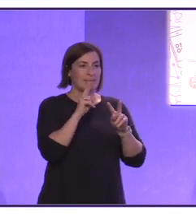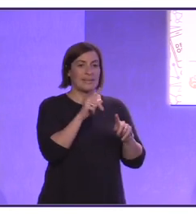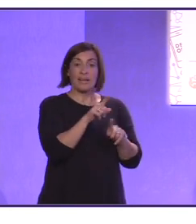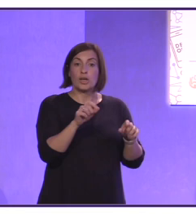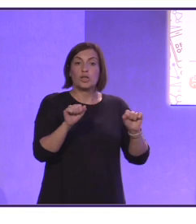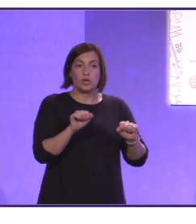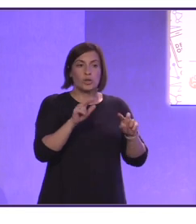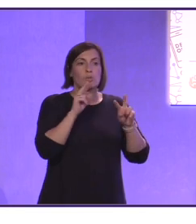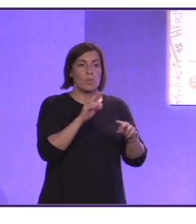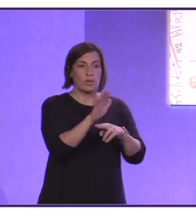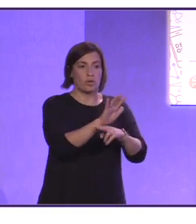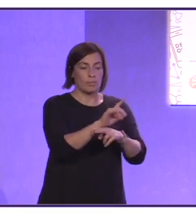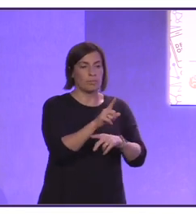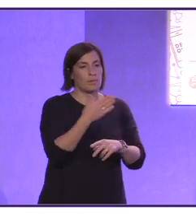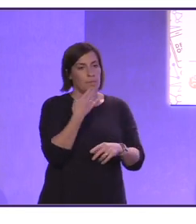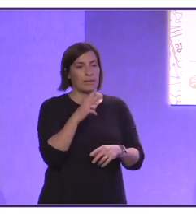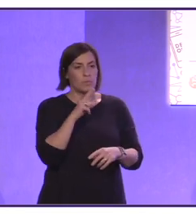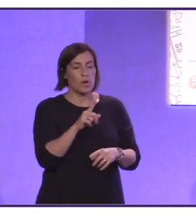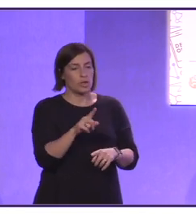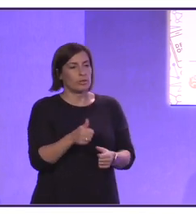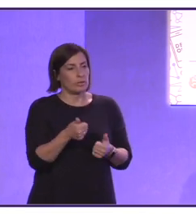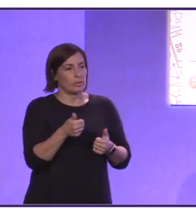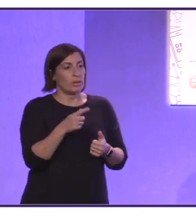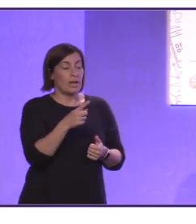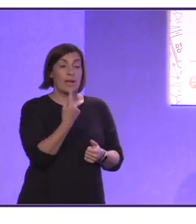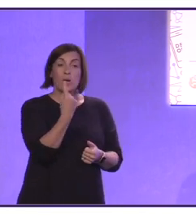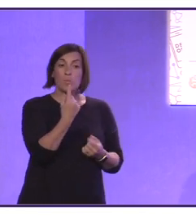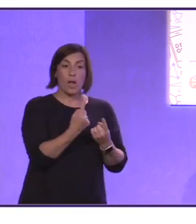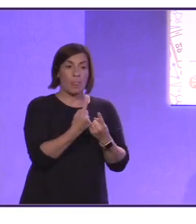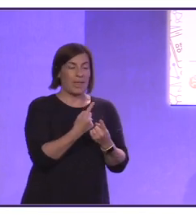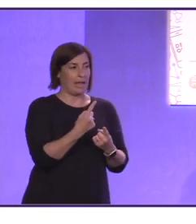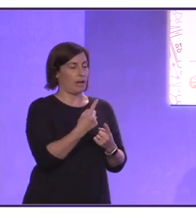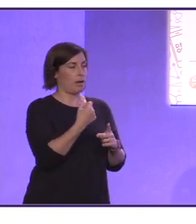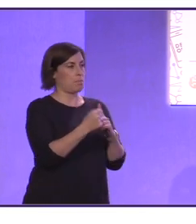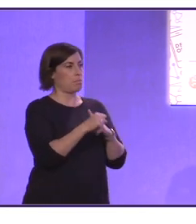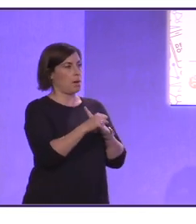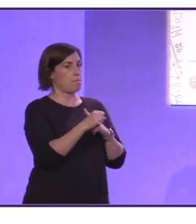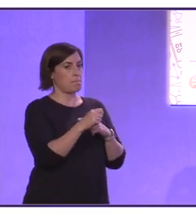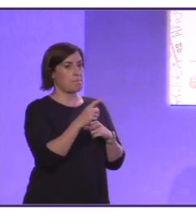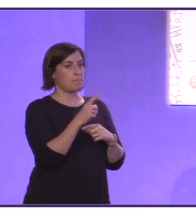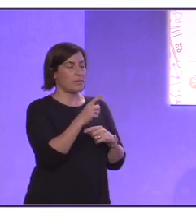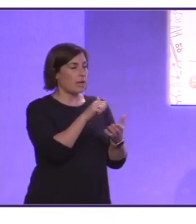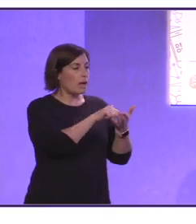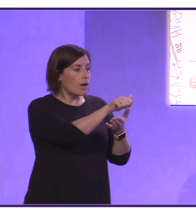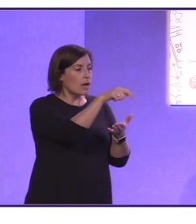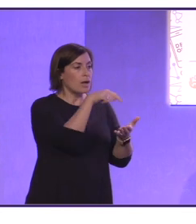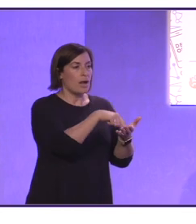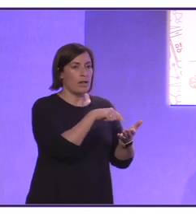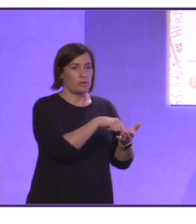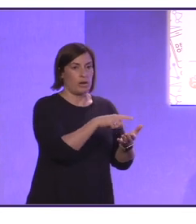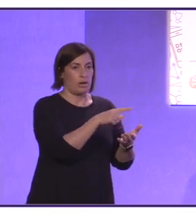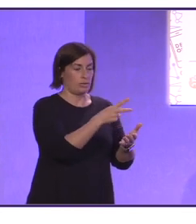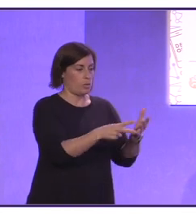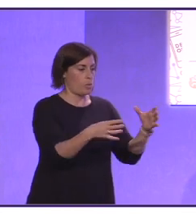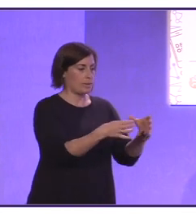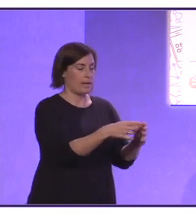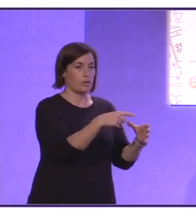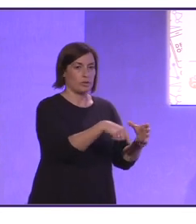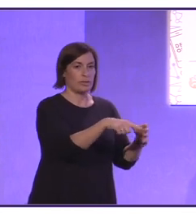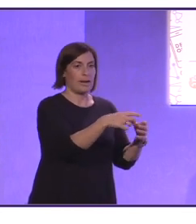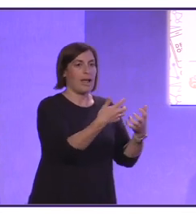It's fantastic. And one of the things that jumped out of that documentary was the idea of culture in an organization and the damage it can